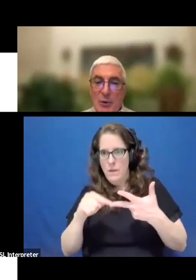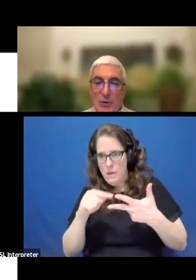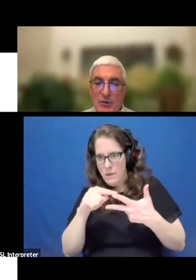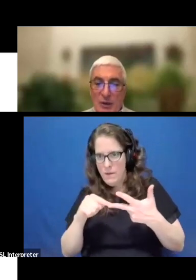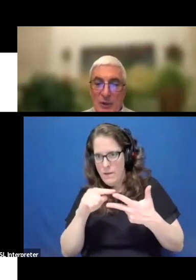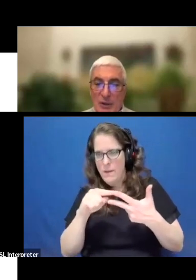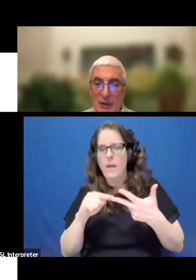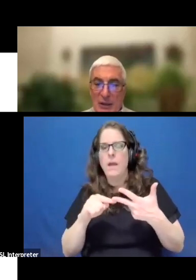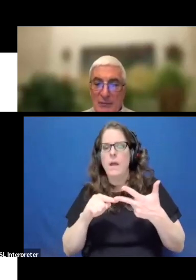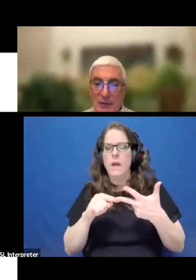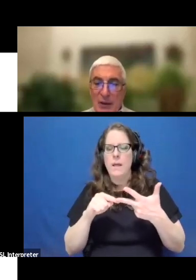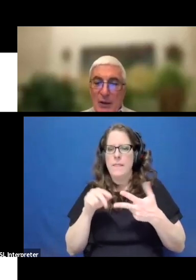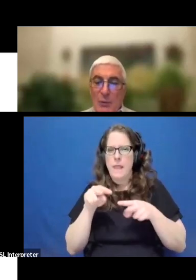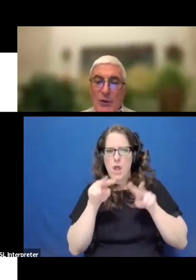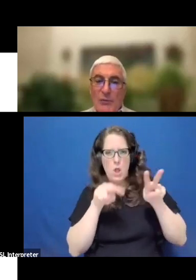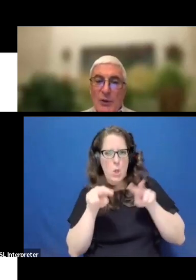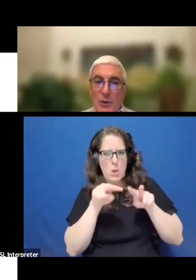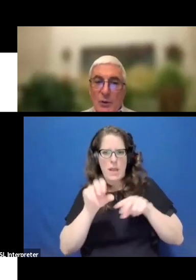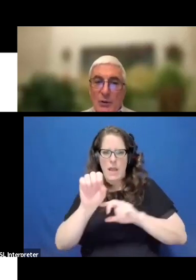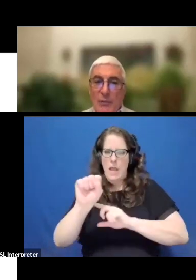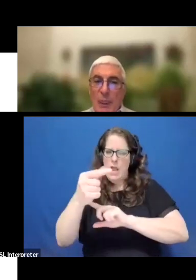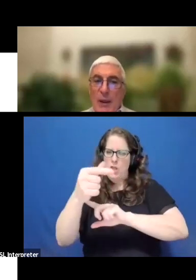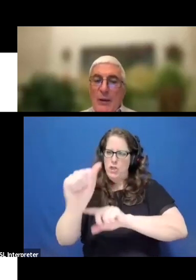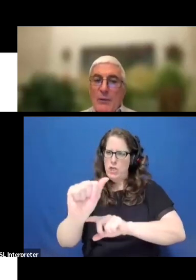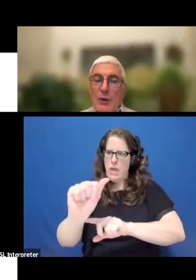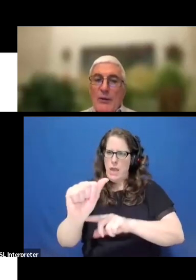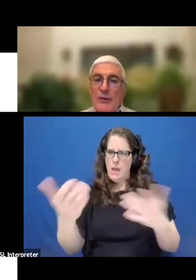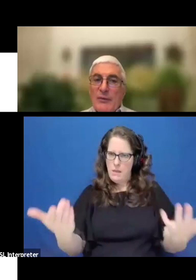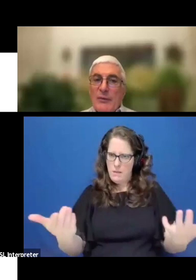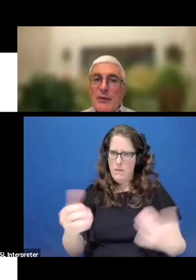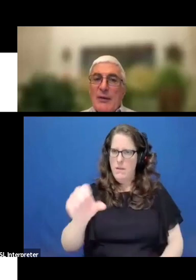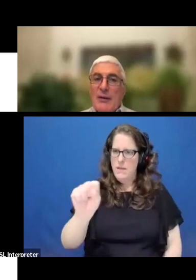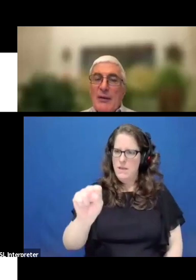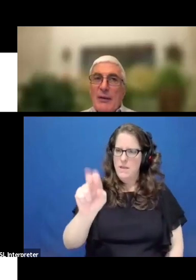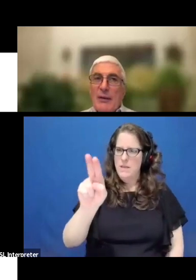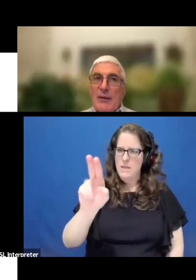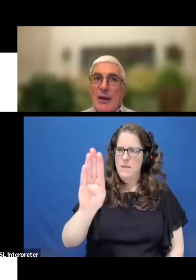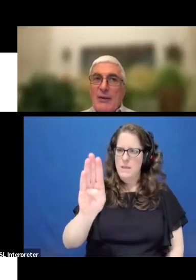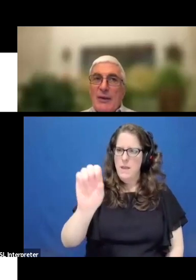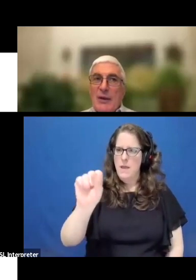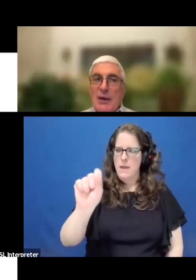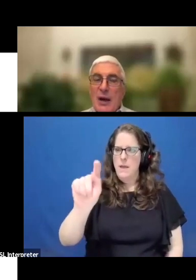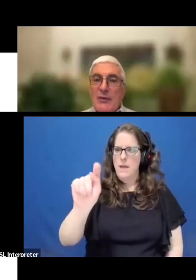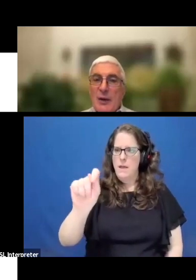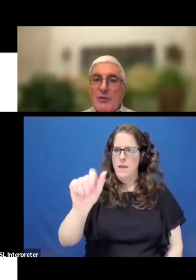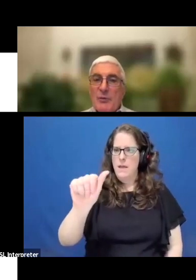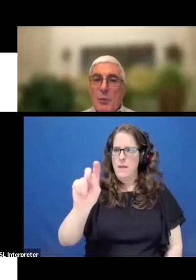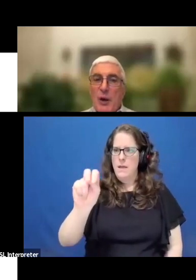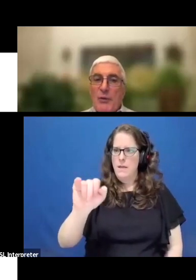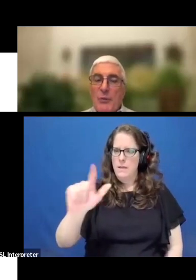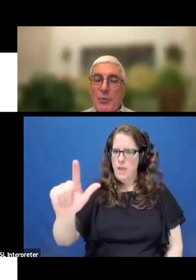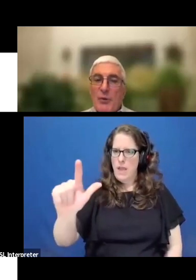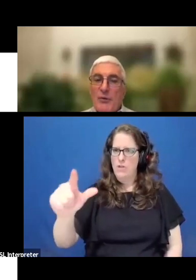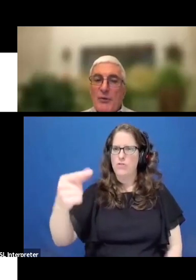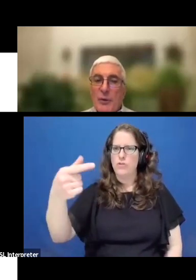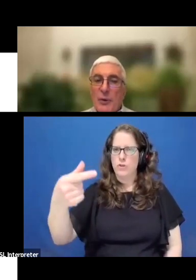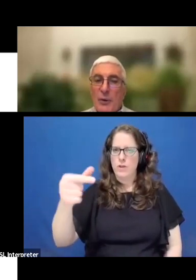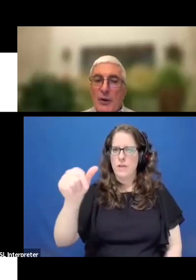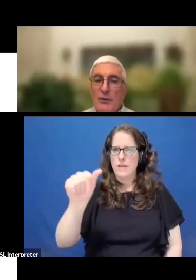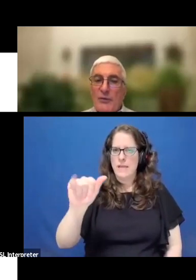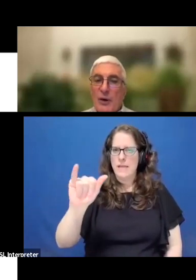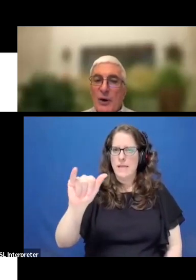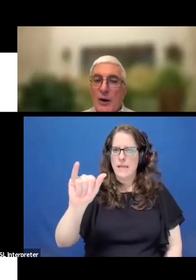and the post-EPE, what you noted was that the key concept is whether the